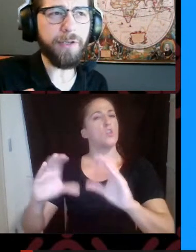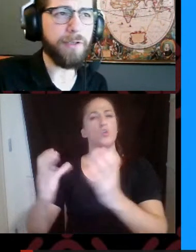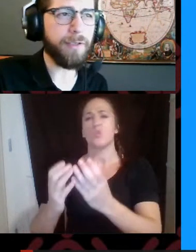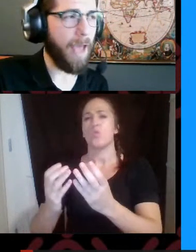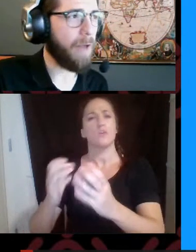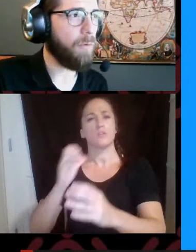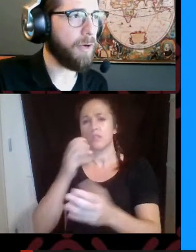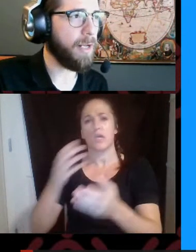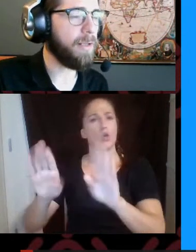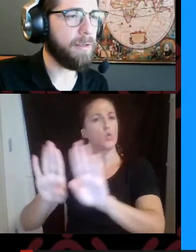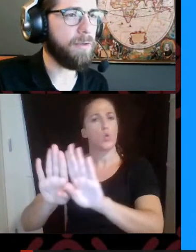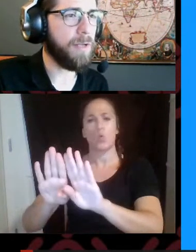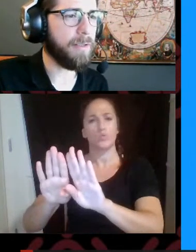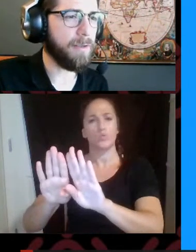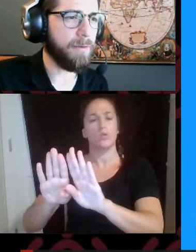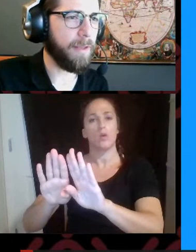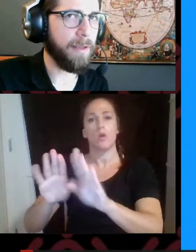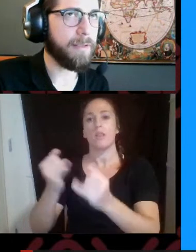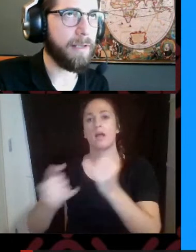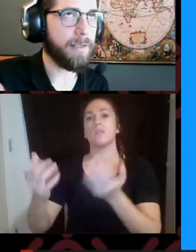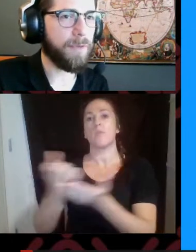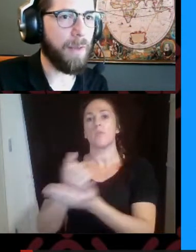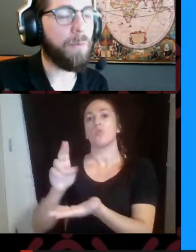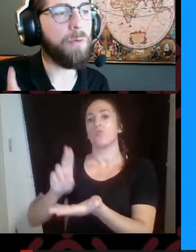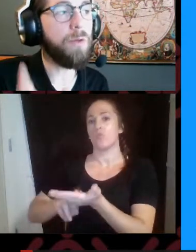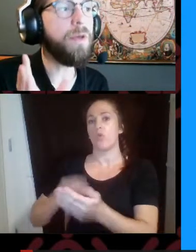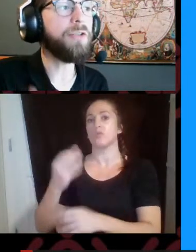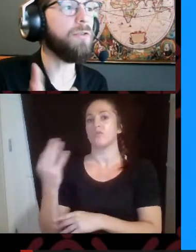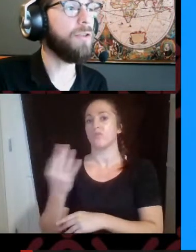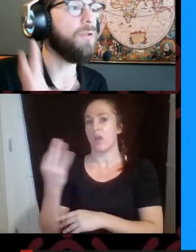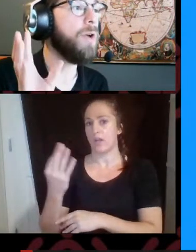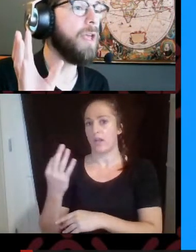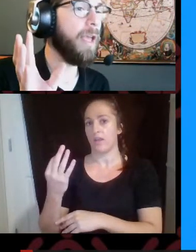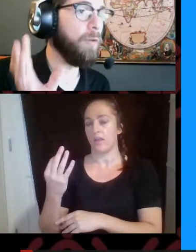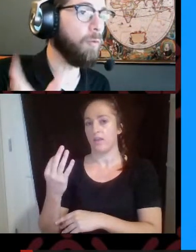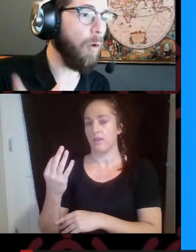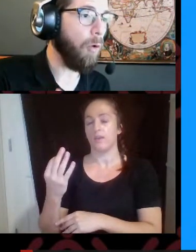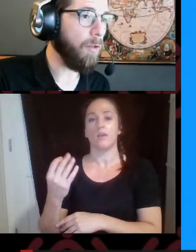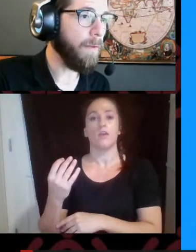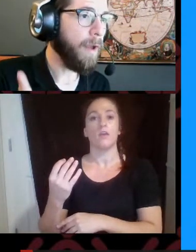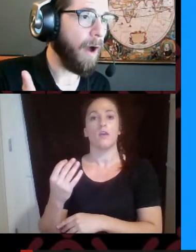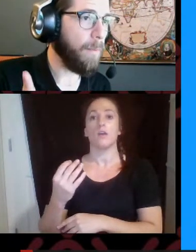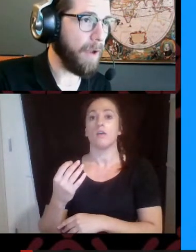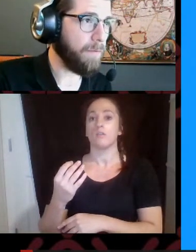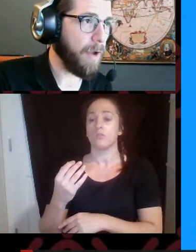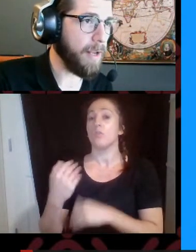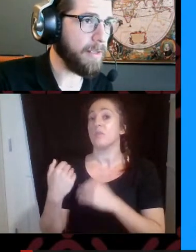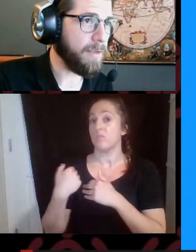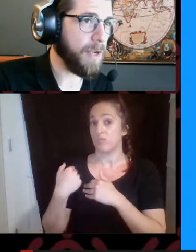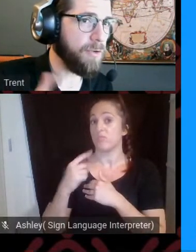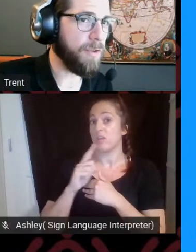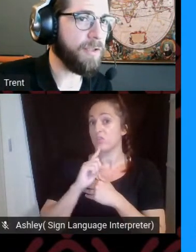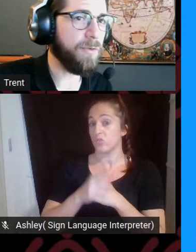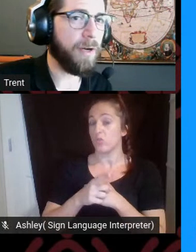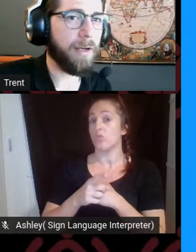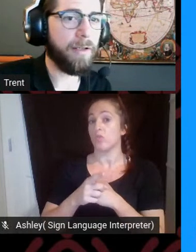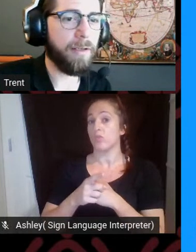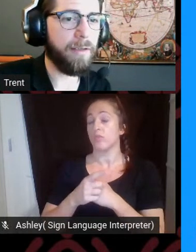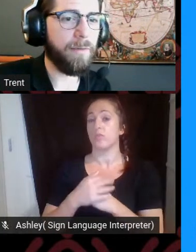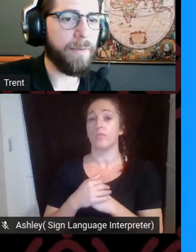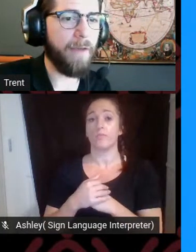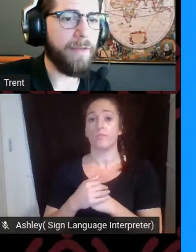able to add work into it until I think it's like September, but you want to make sure that you enroll by Friday to make sure that